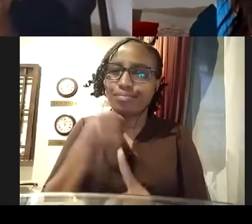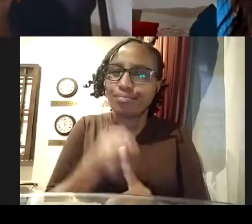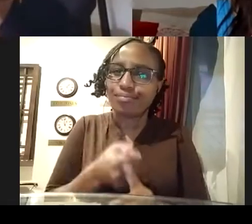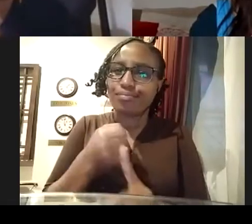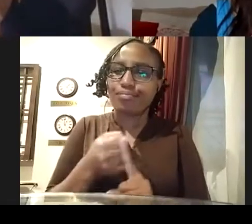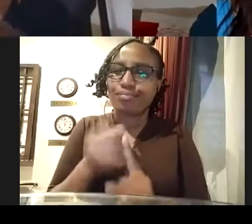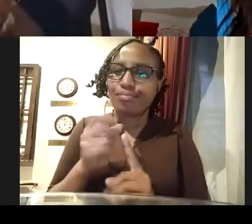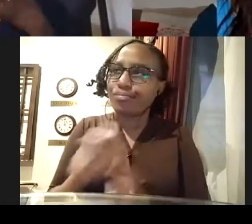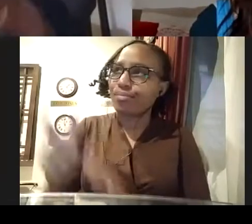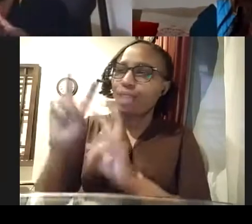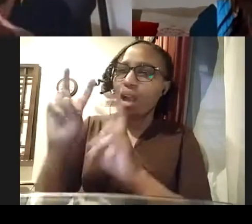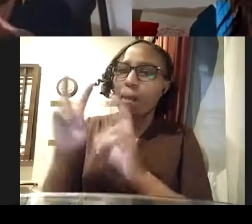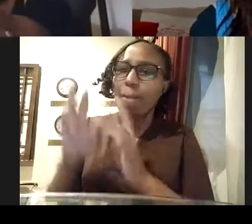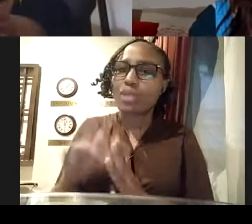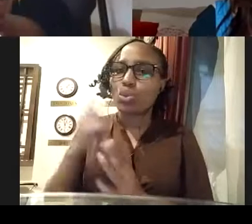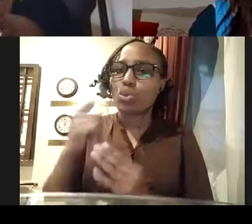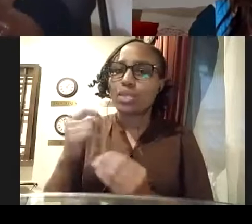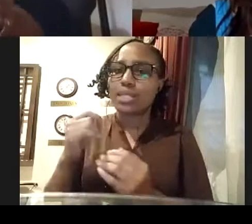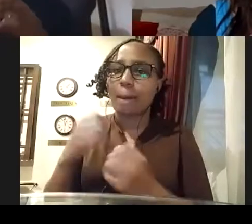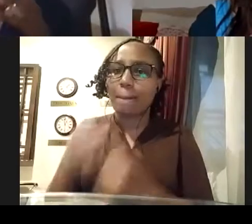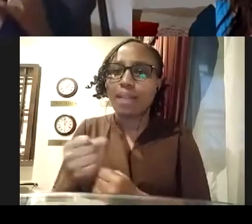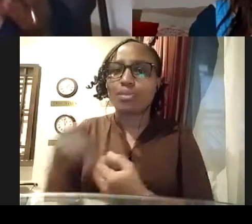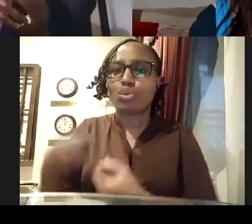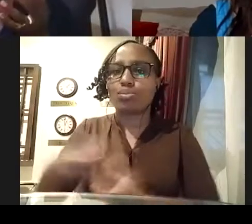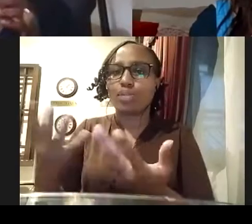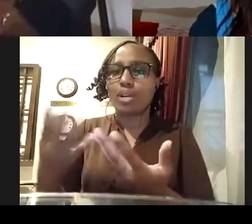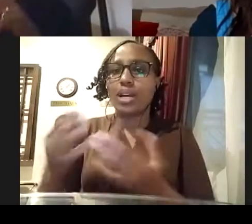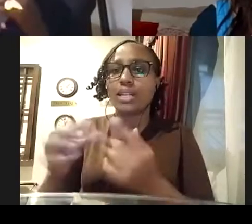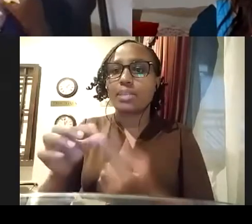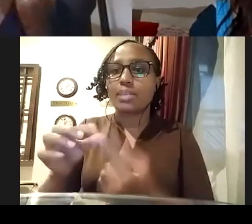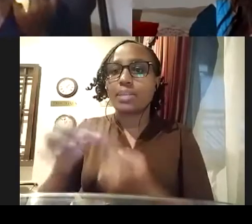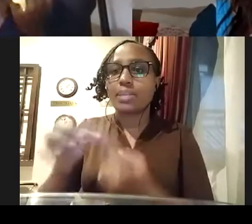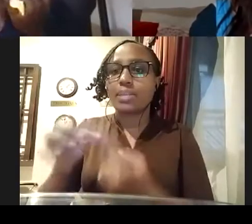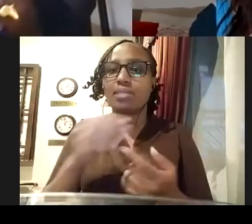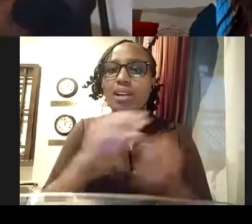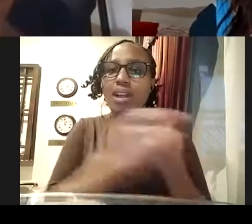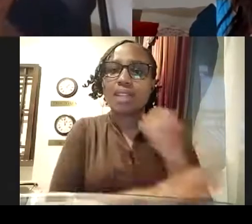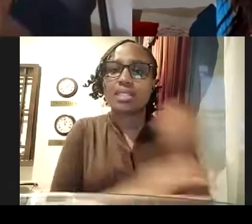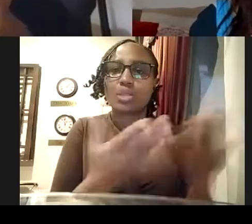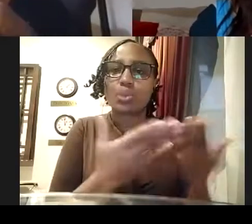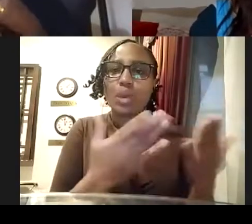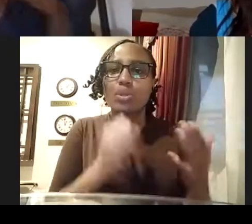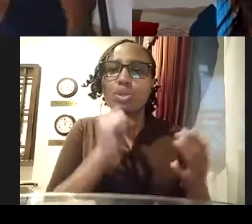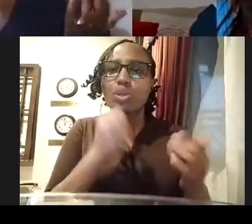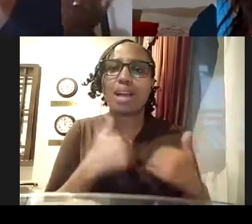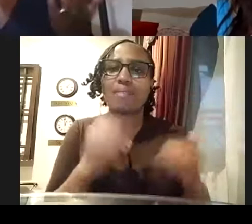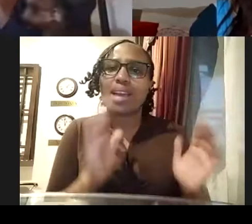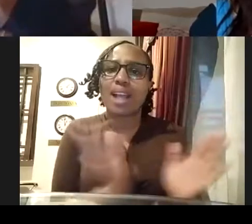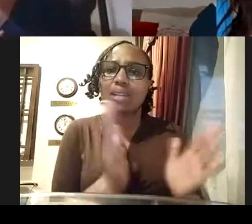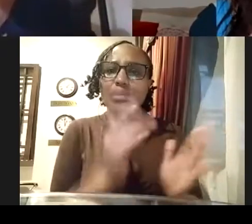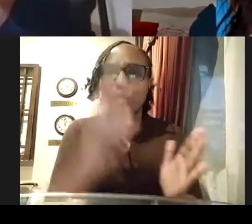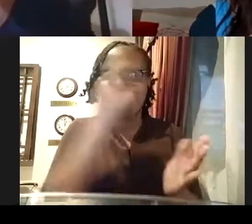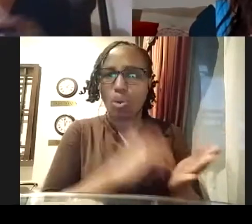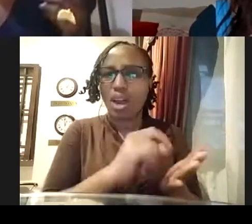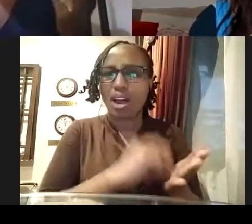enough to put art out, especially in economies where there's no funding for art, there's no encouragement for art, there's no space for it,